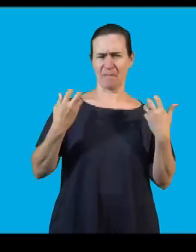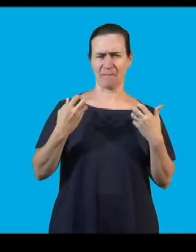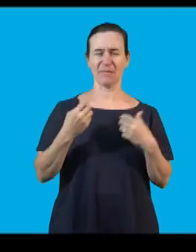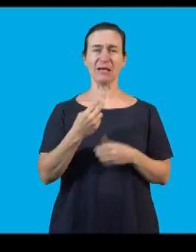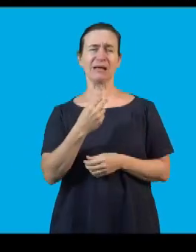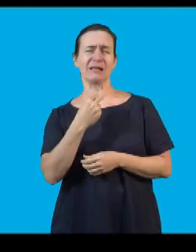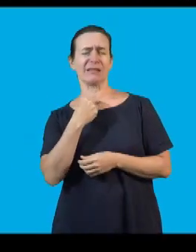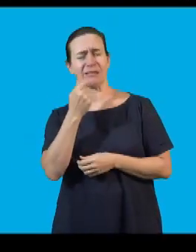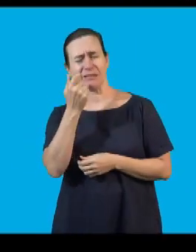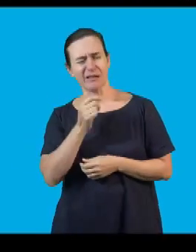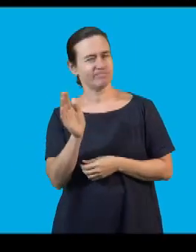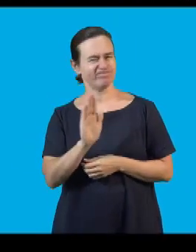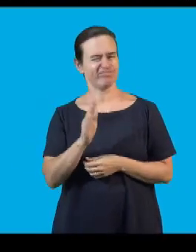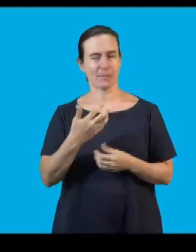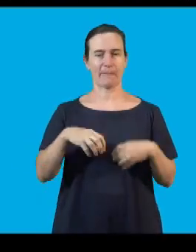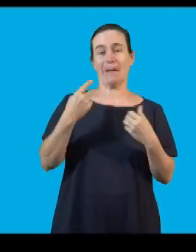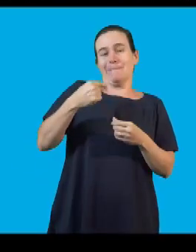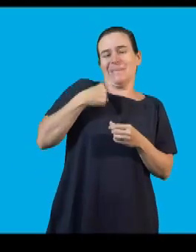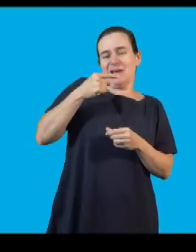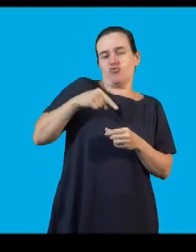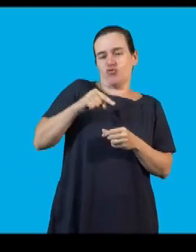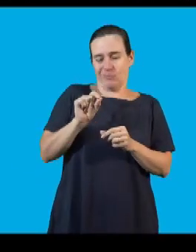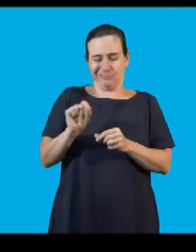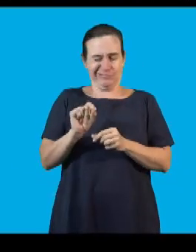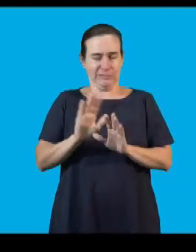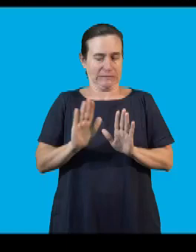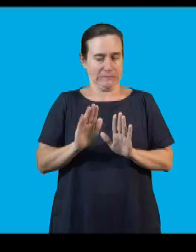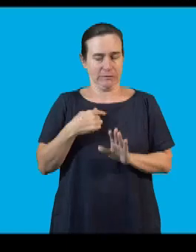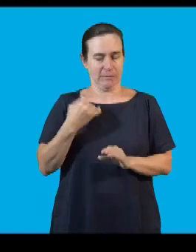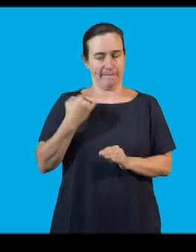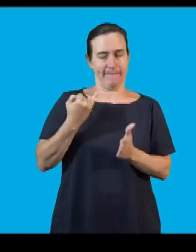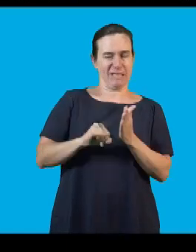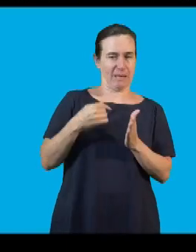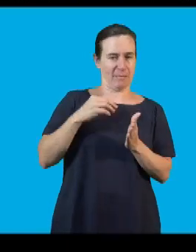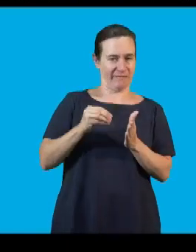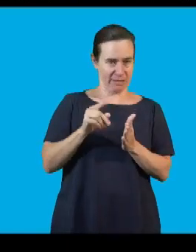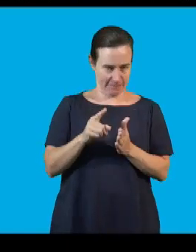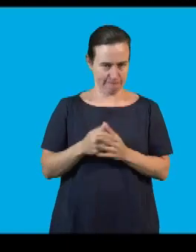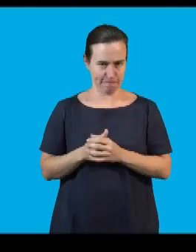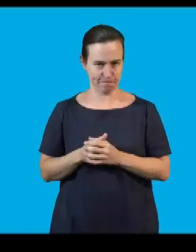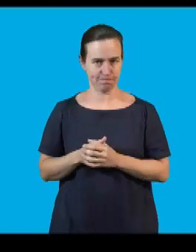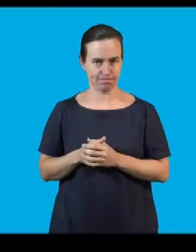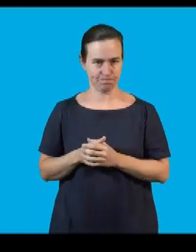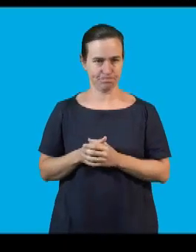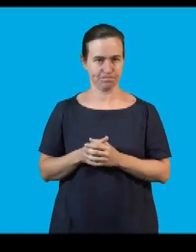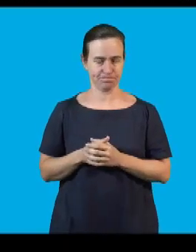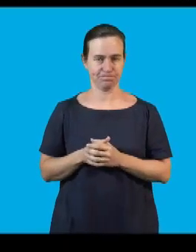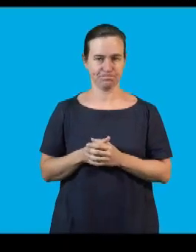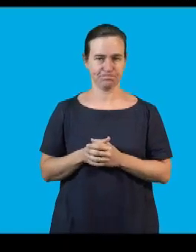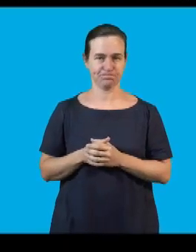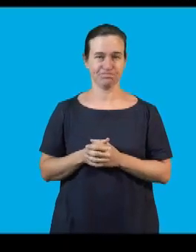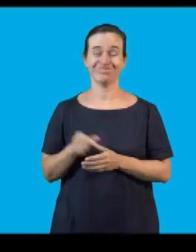not despair. All right? I misinterpreted. I thought it was the other way around. So let's just fix that. Andy is